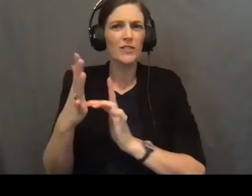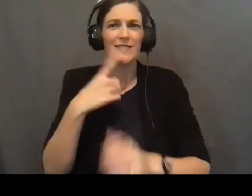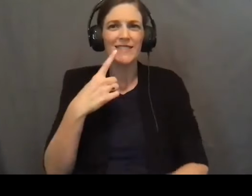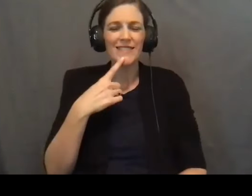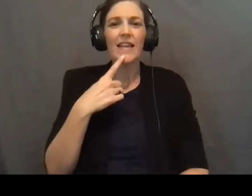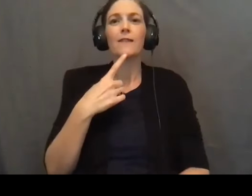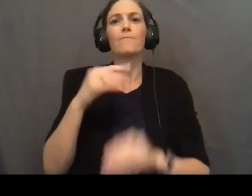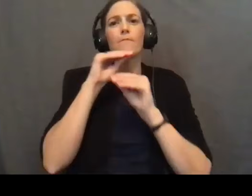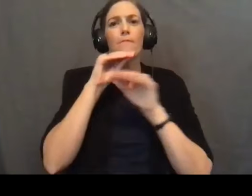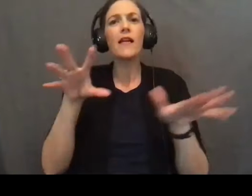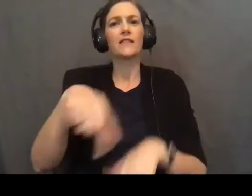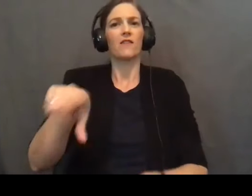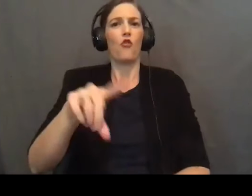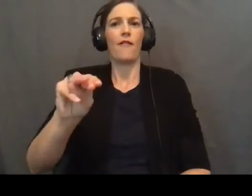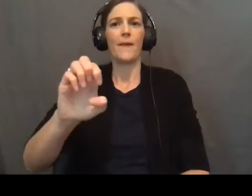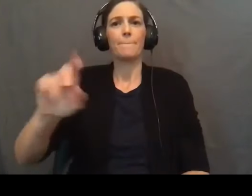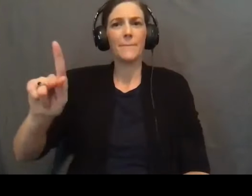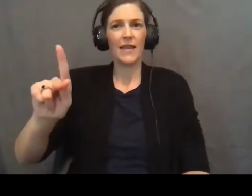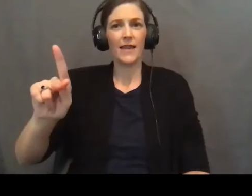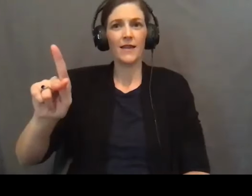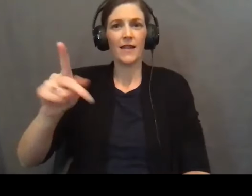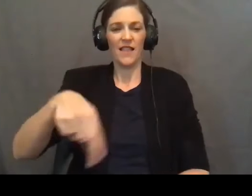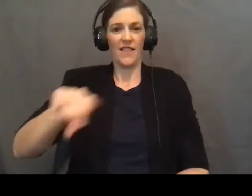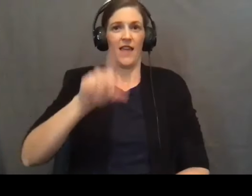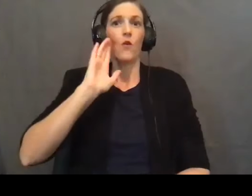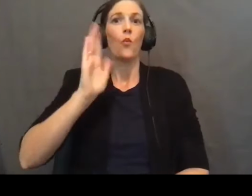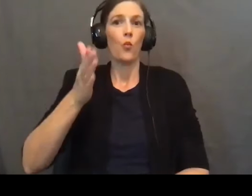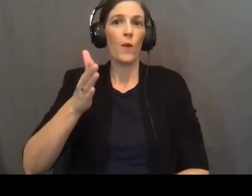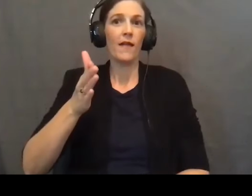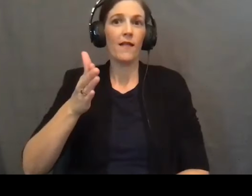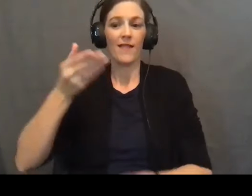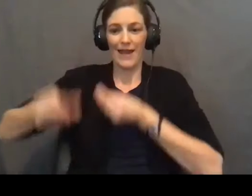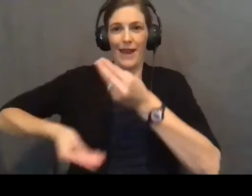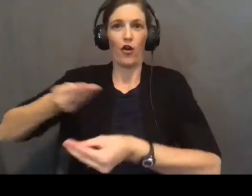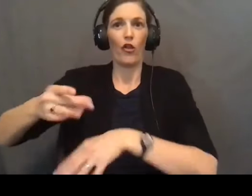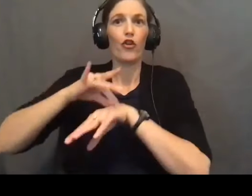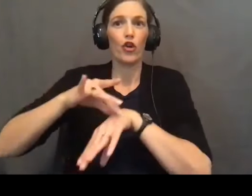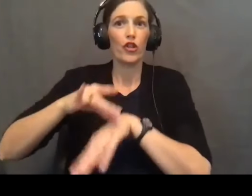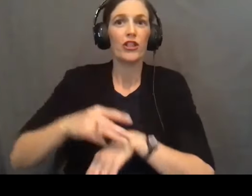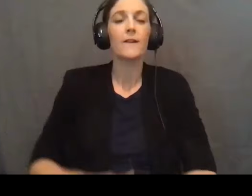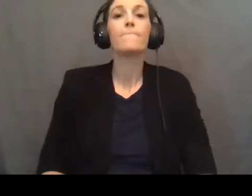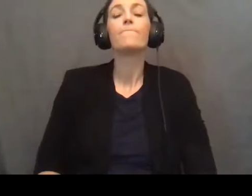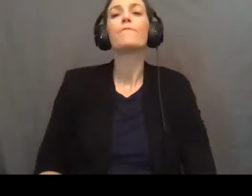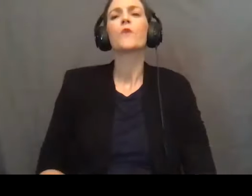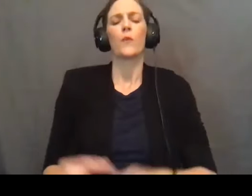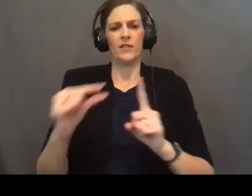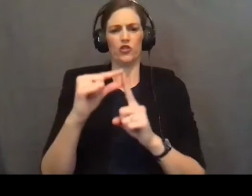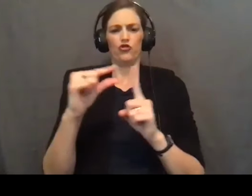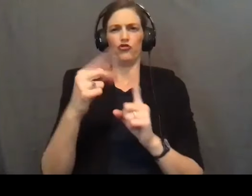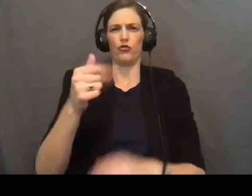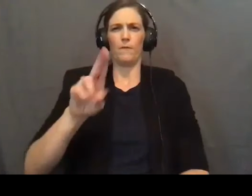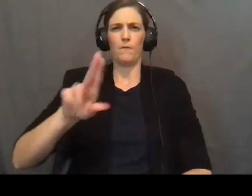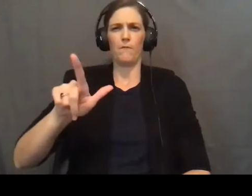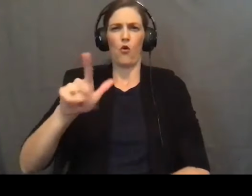when he says, blessed are the meek for they shall inherit the earth. So this term Paul uses of